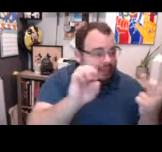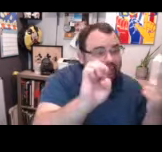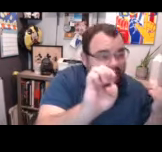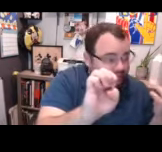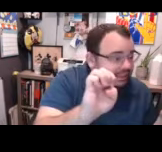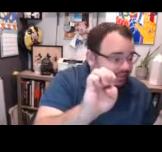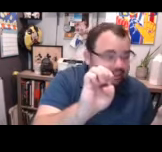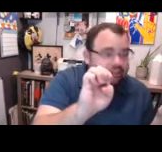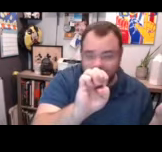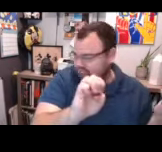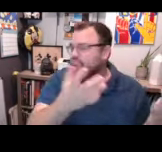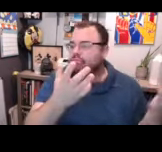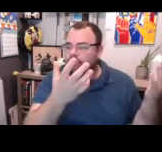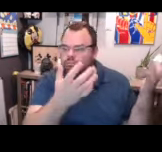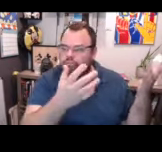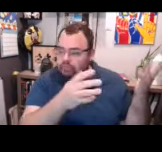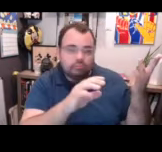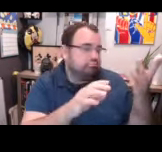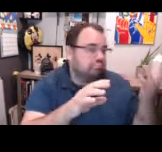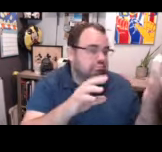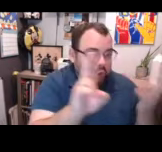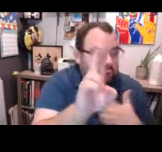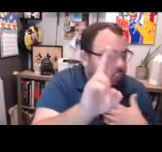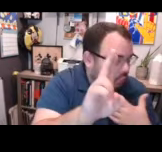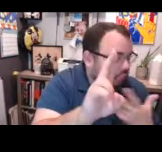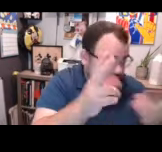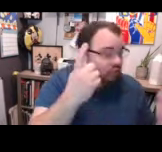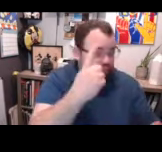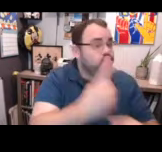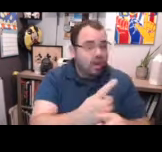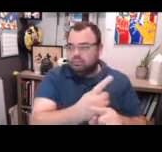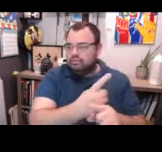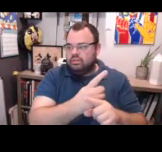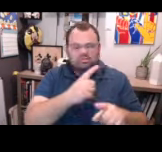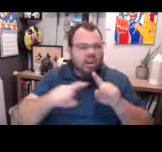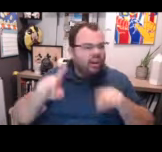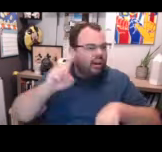So, and E as well. E is in there.